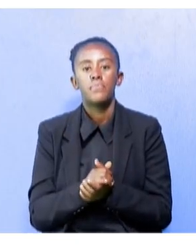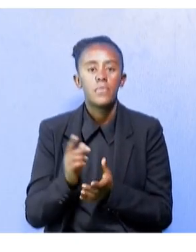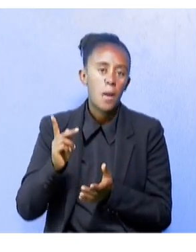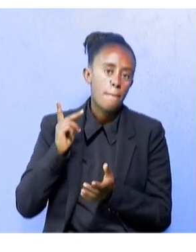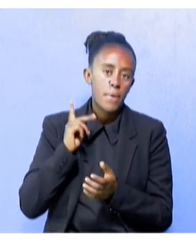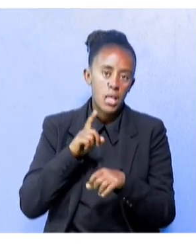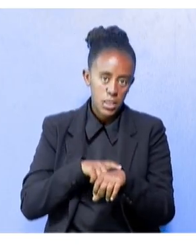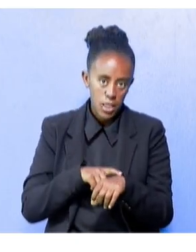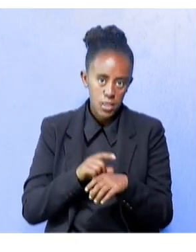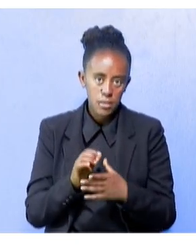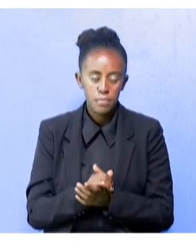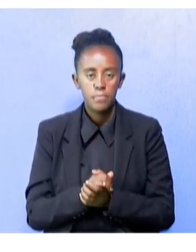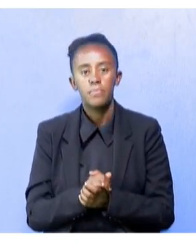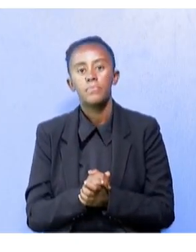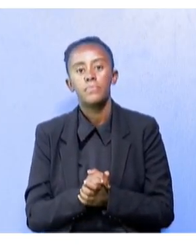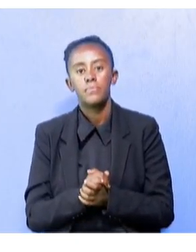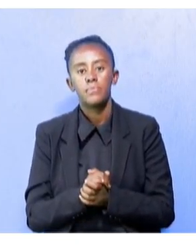past tense,